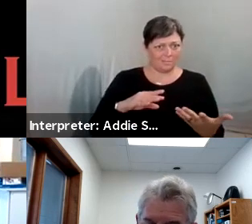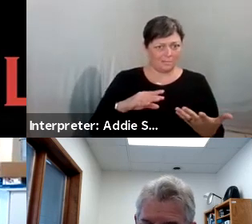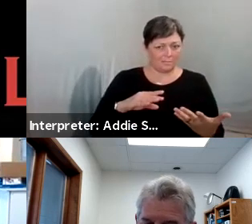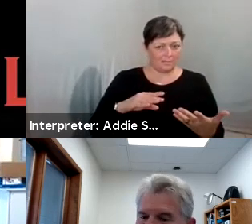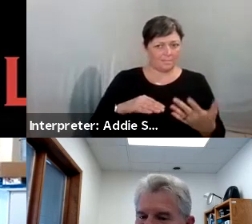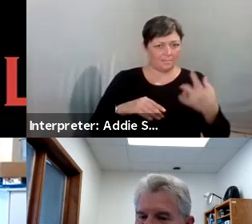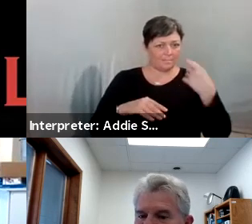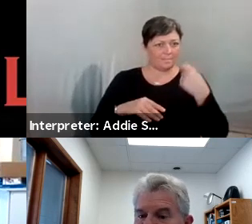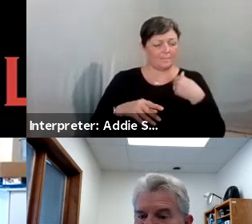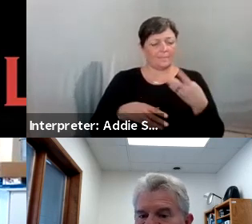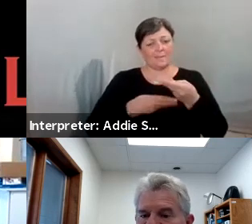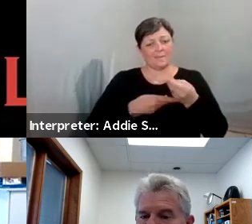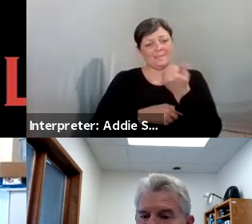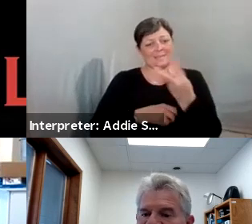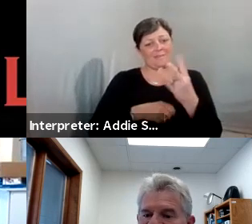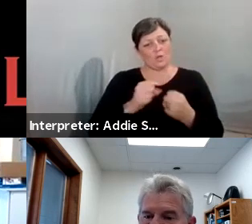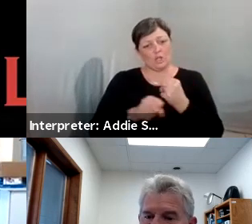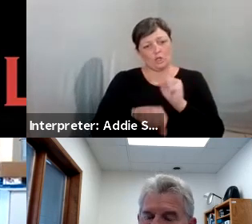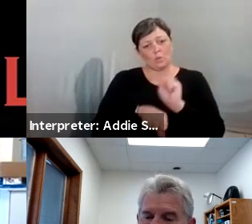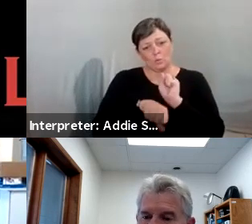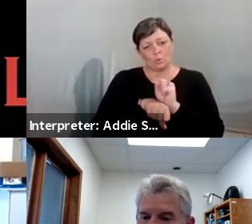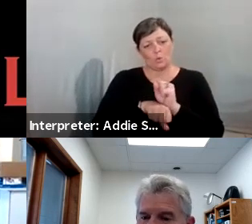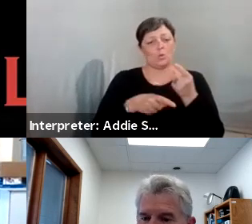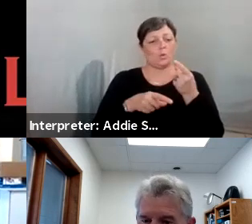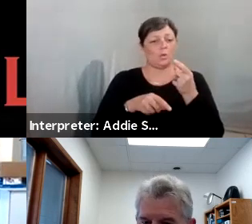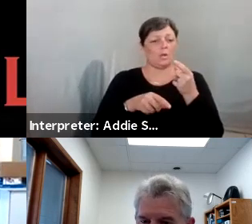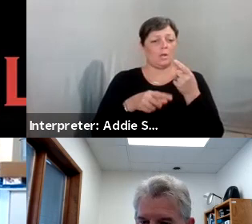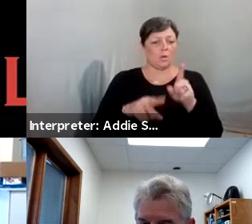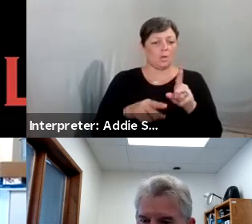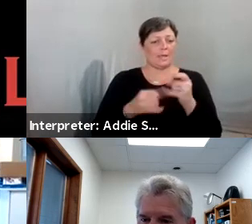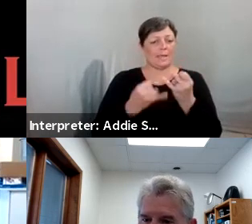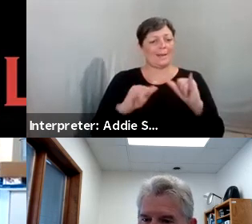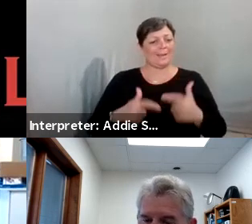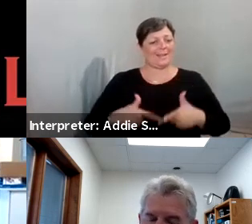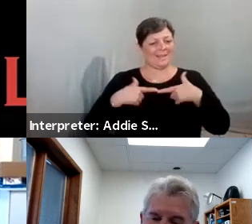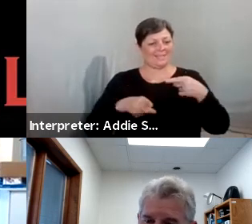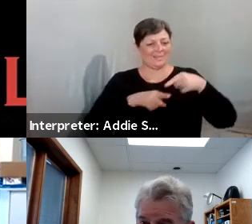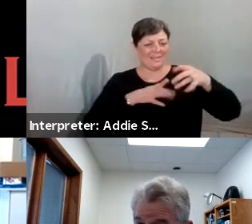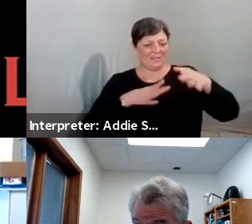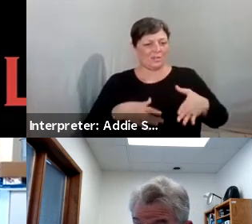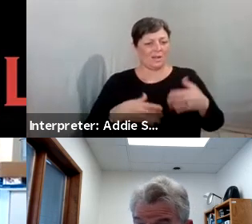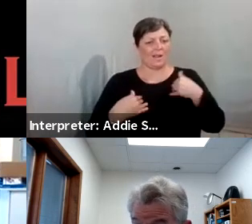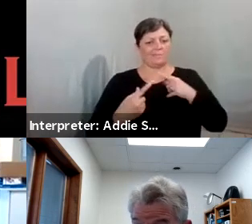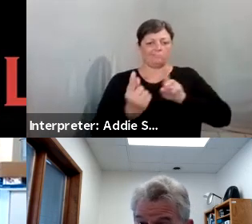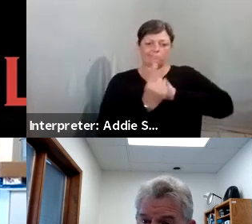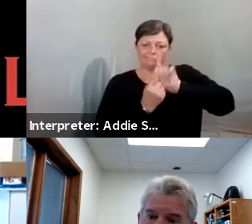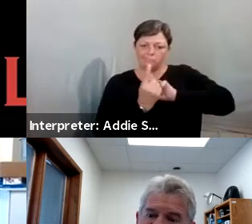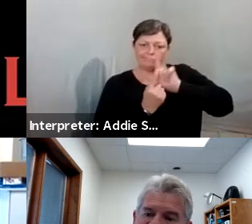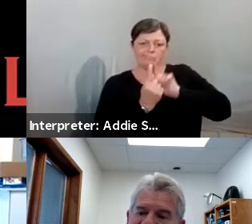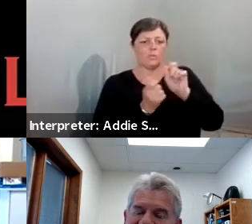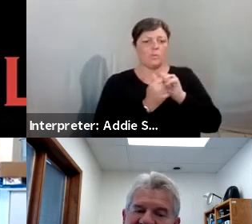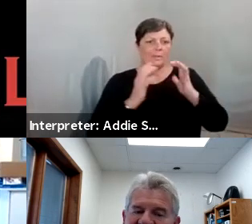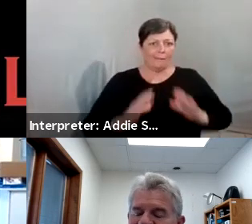I spent several years here working as an independent living specialist, having face-to-face contact with